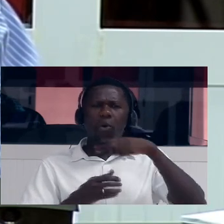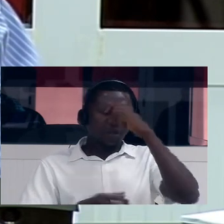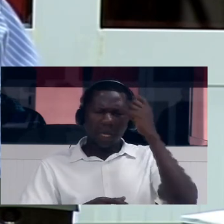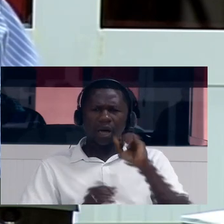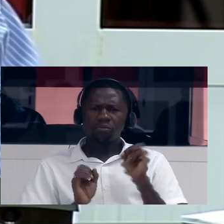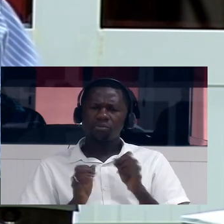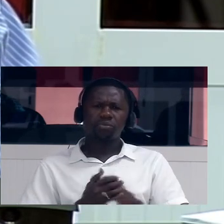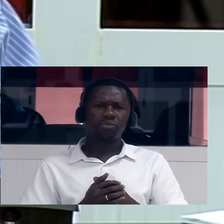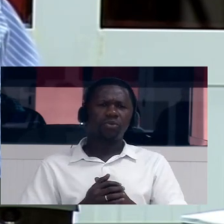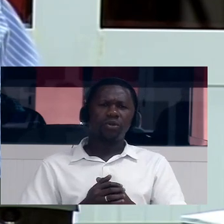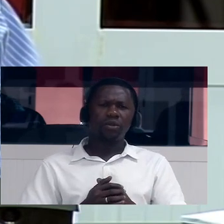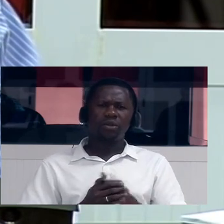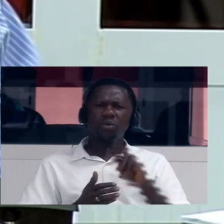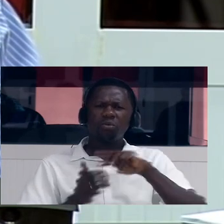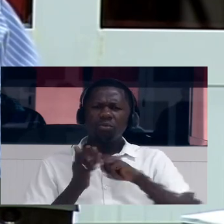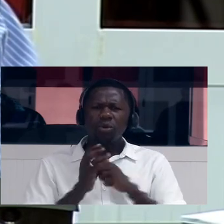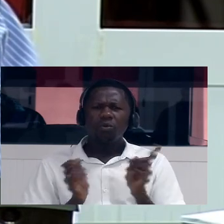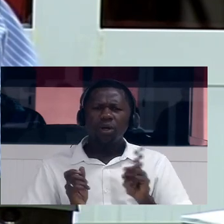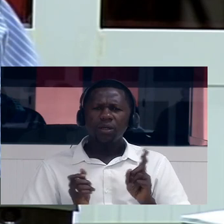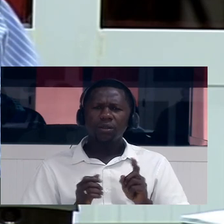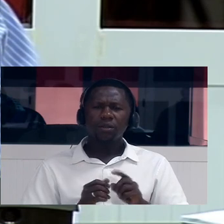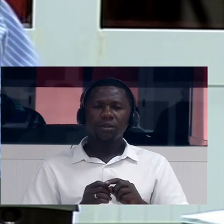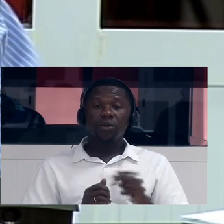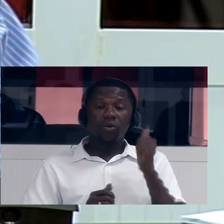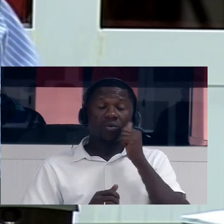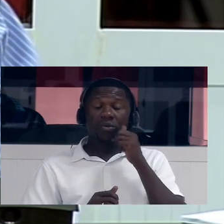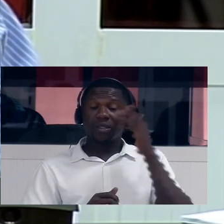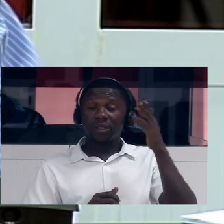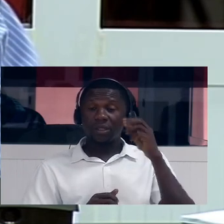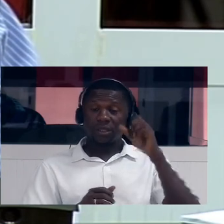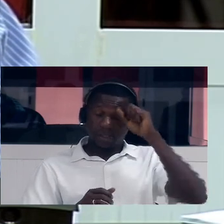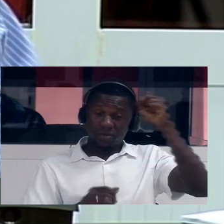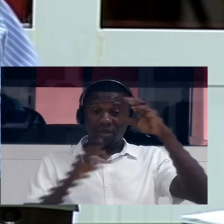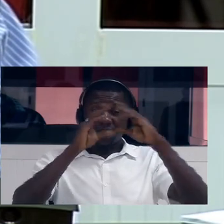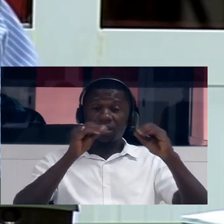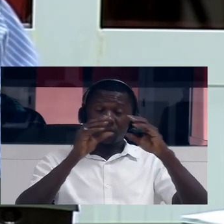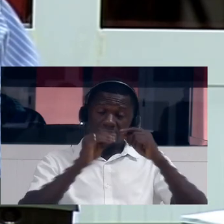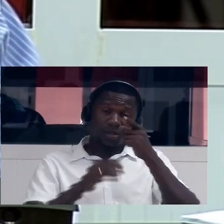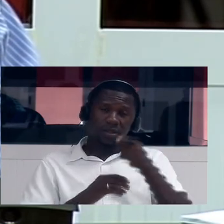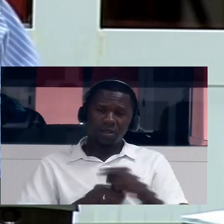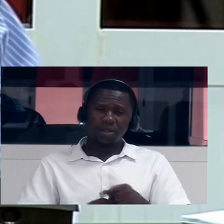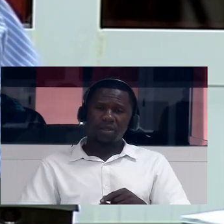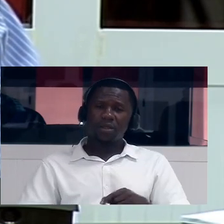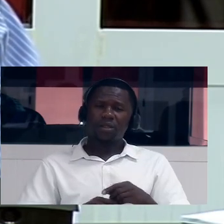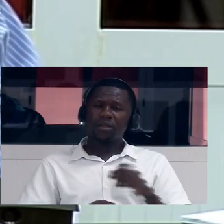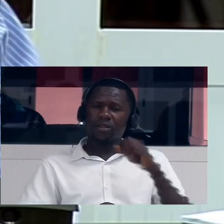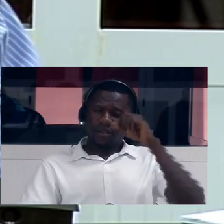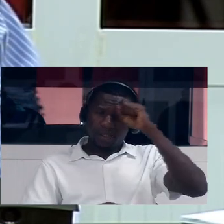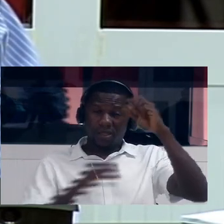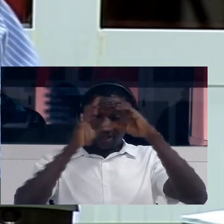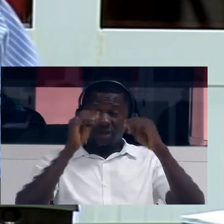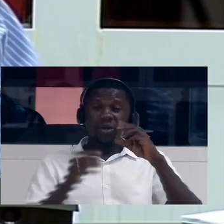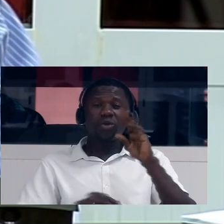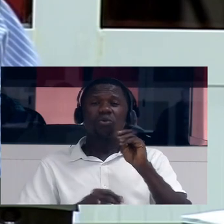work here. What do you mean by that? He said to me, he's always at State House. I said, State House doing what? He said, that's where he